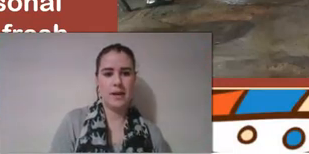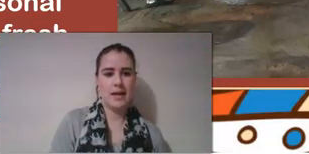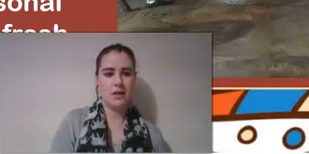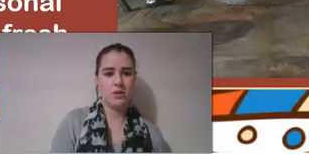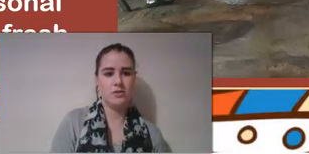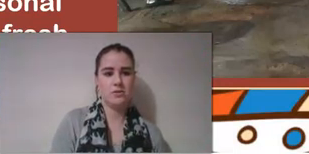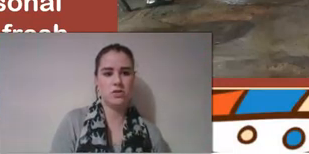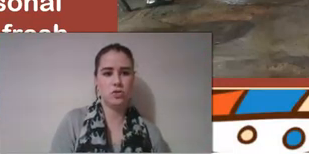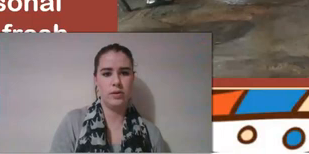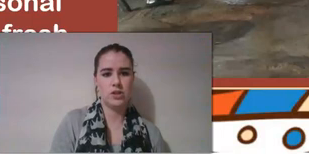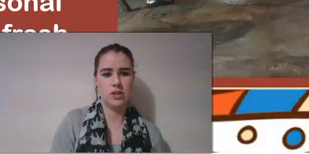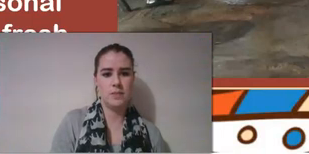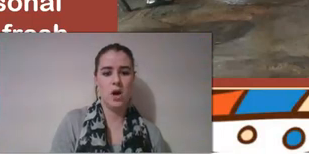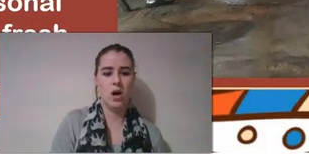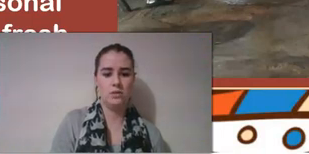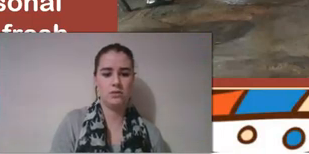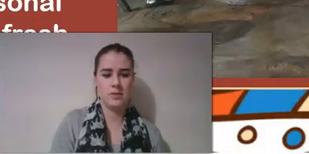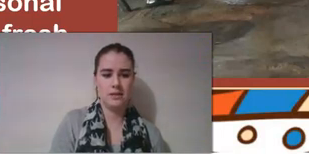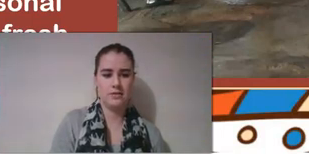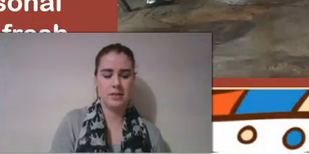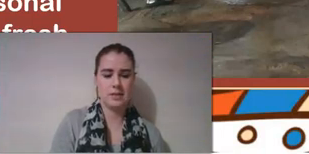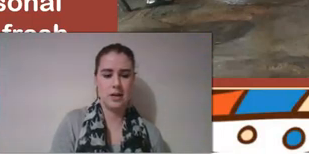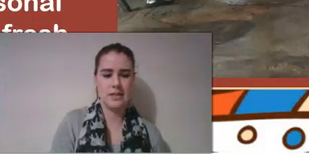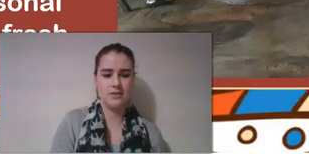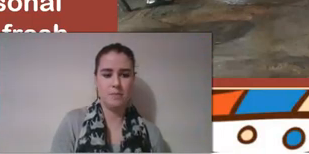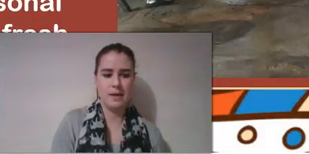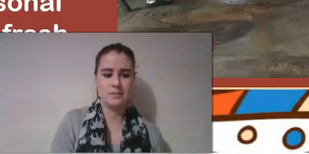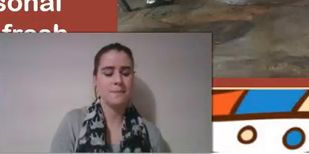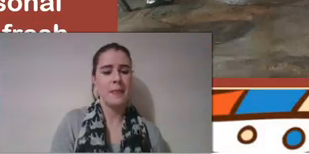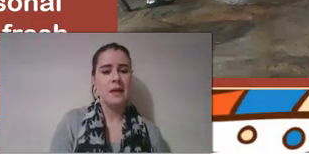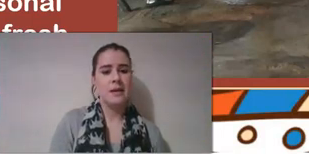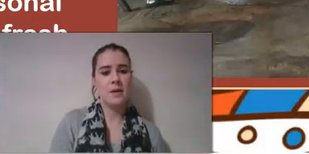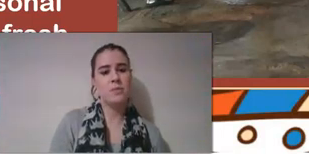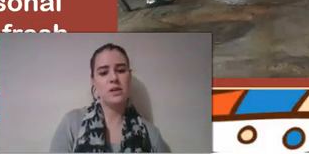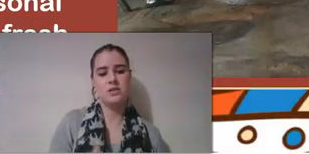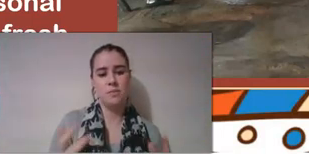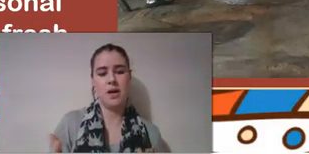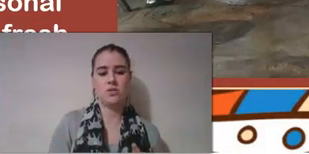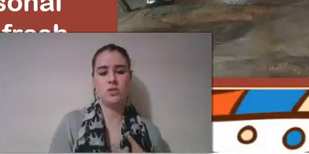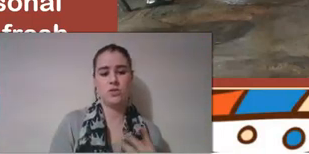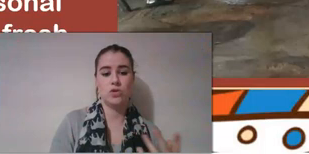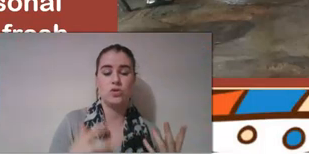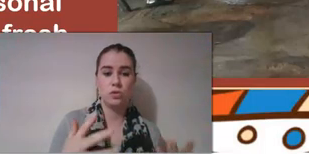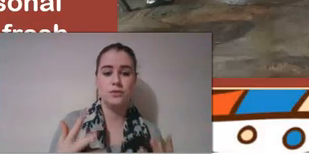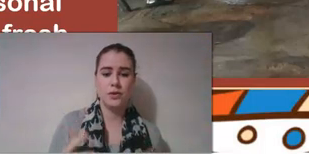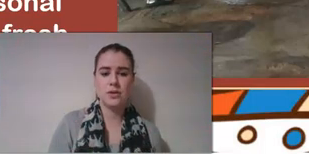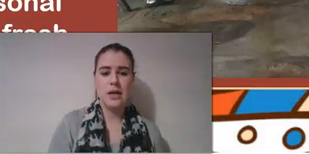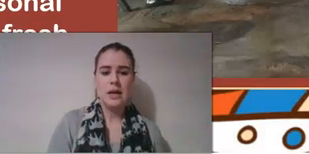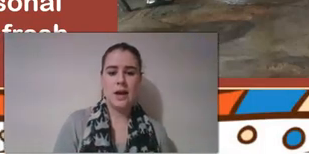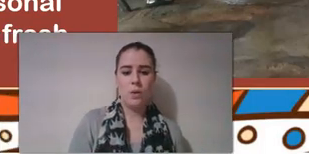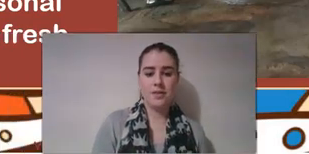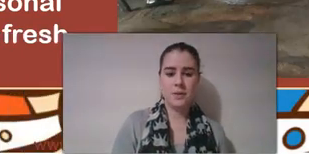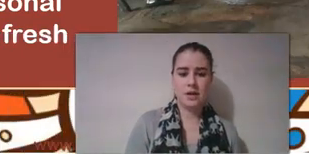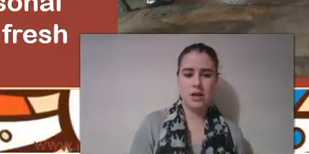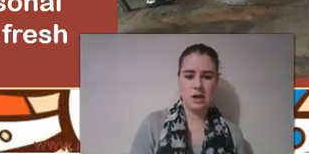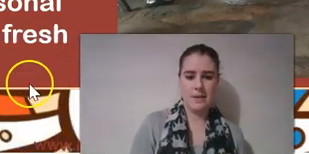open room, and here they've got different storage that's been hung from the sides here of the beams. Now, that would be used for personal use or to store food.